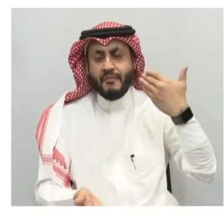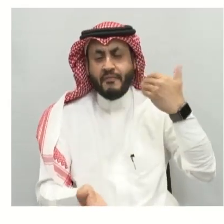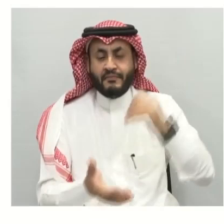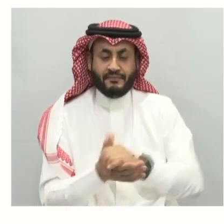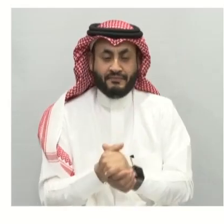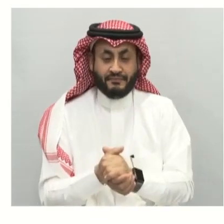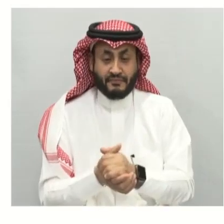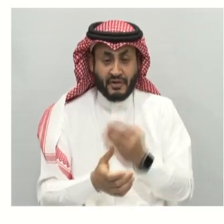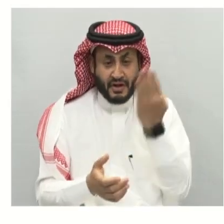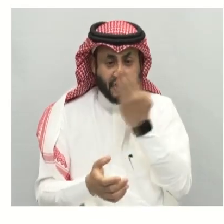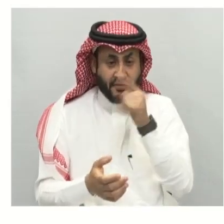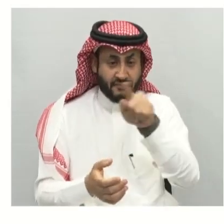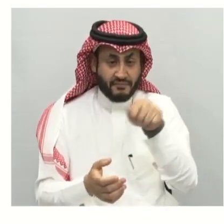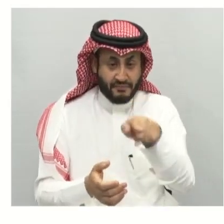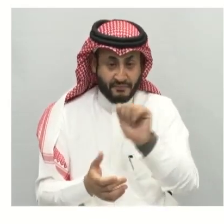Could you read this question?